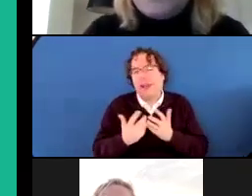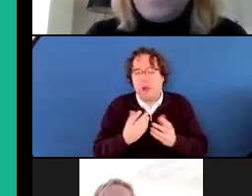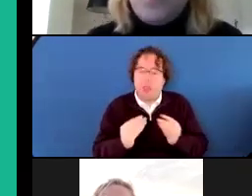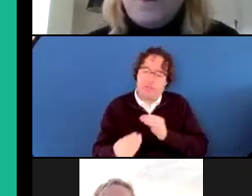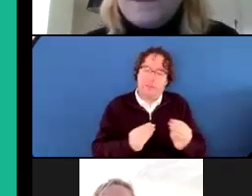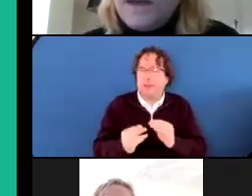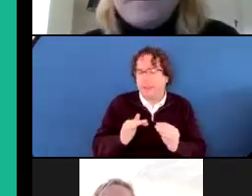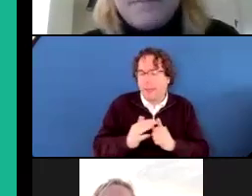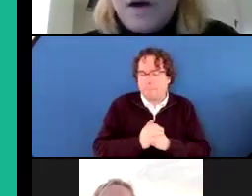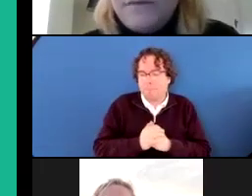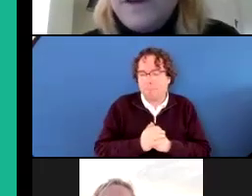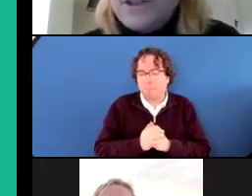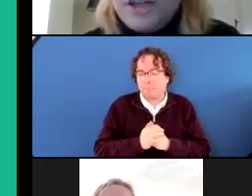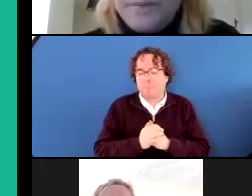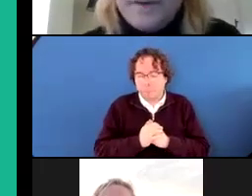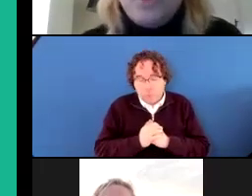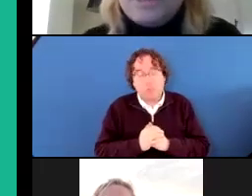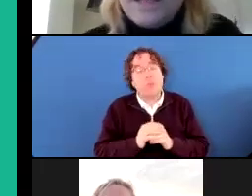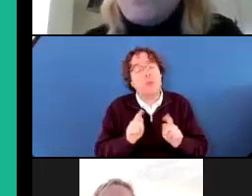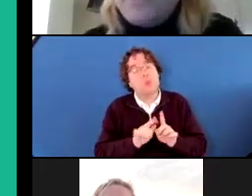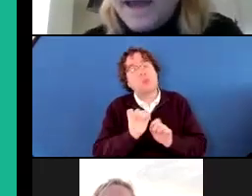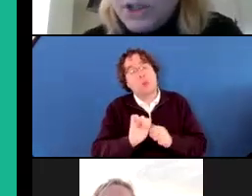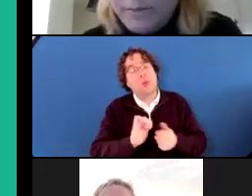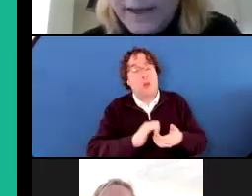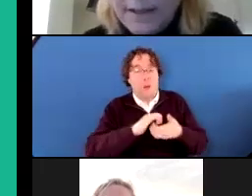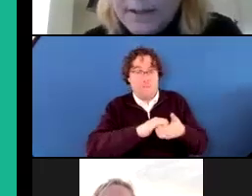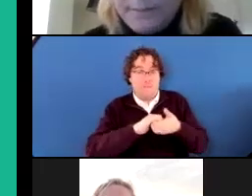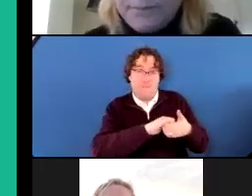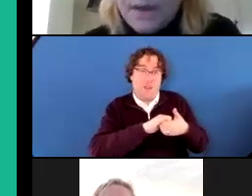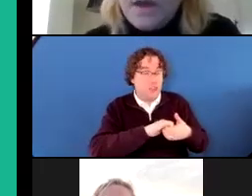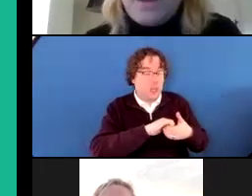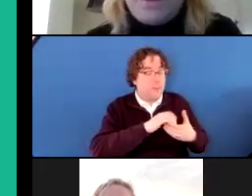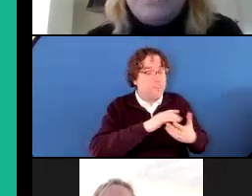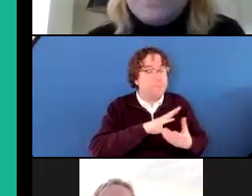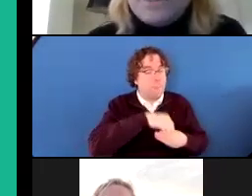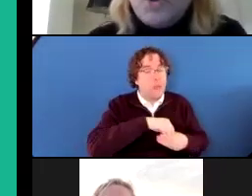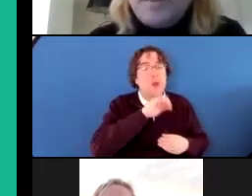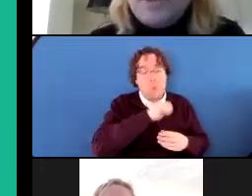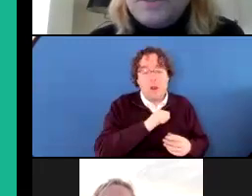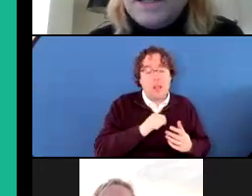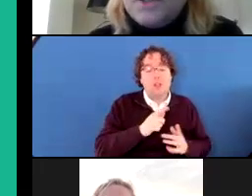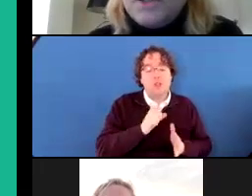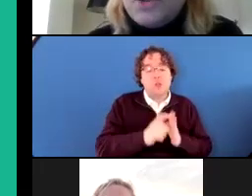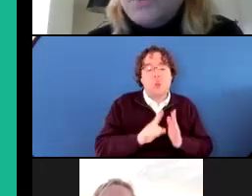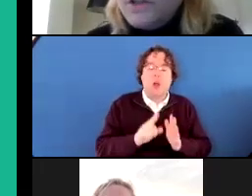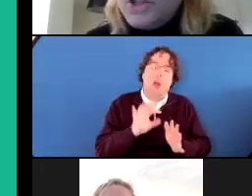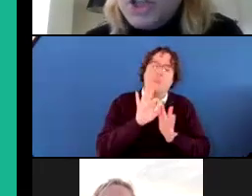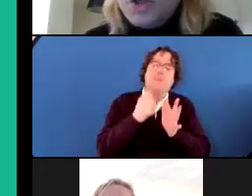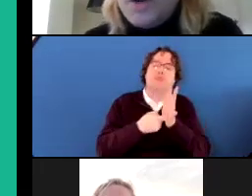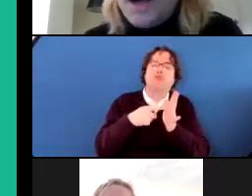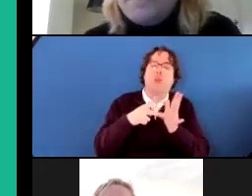also, as part of your fellowship, undertake a provocation piece. And this is an opportunity to